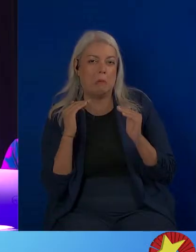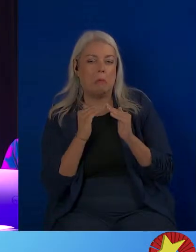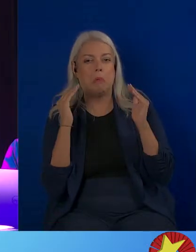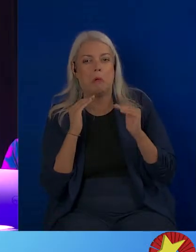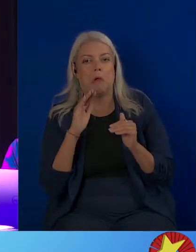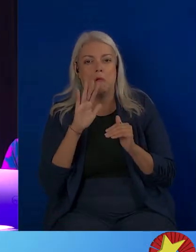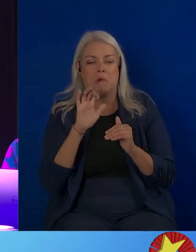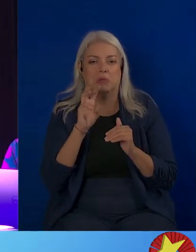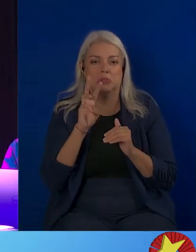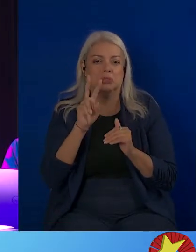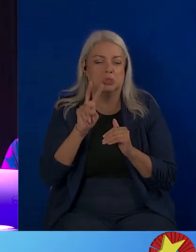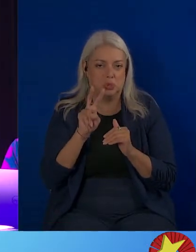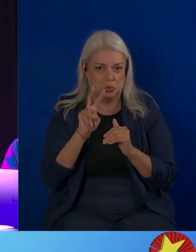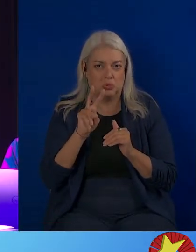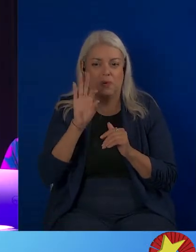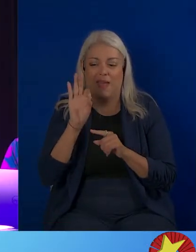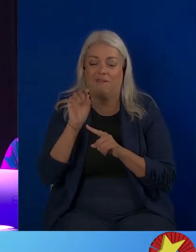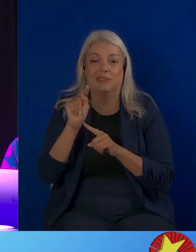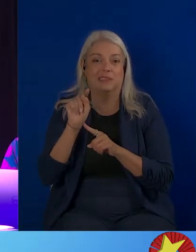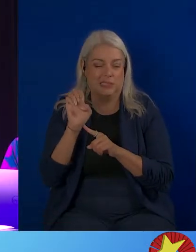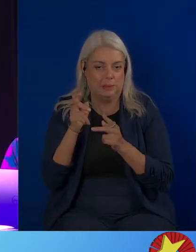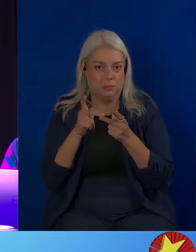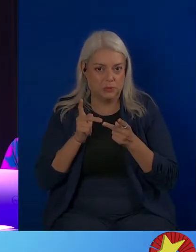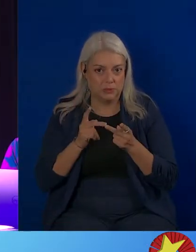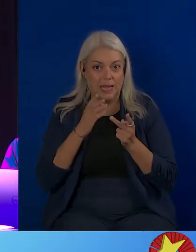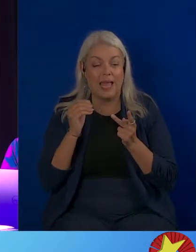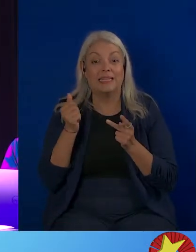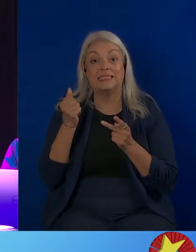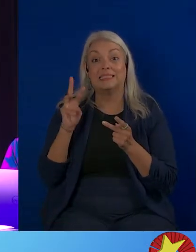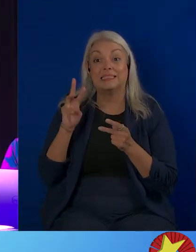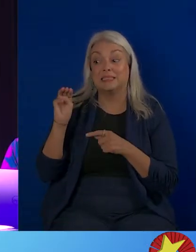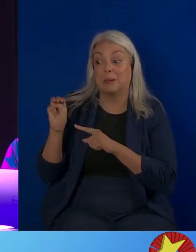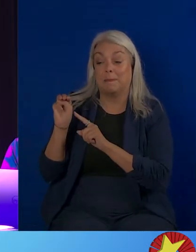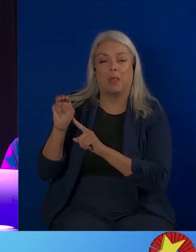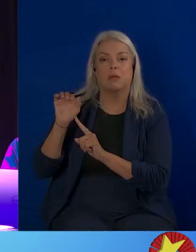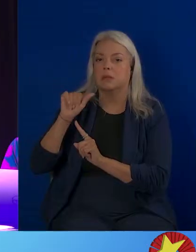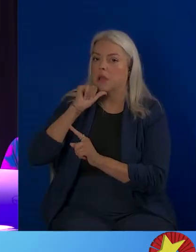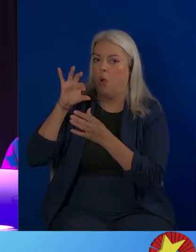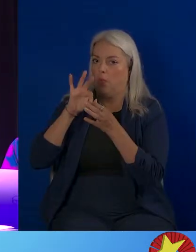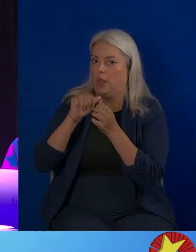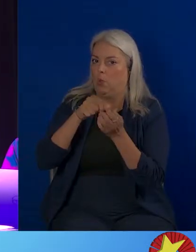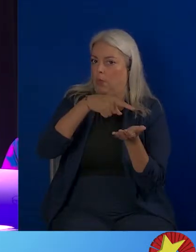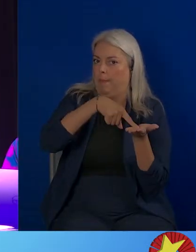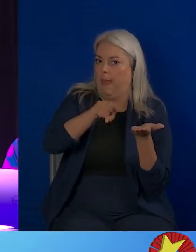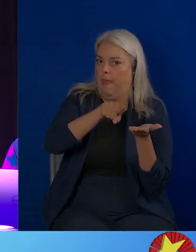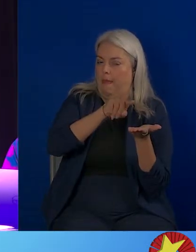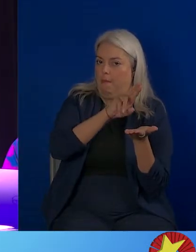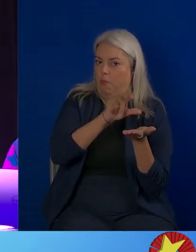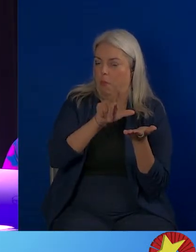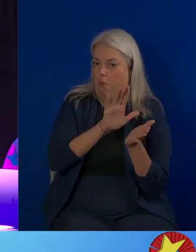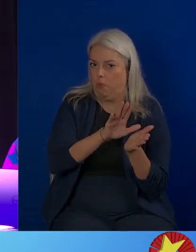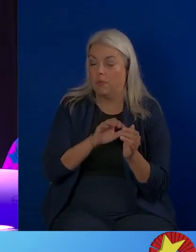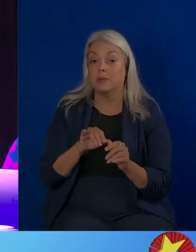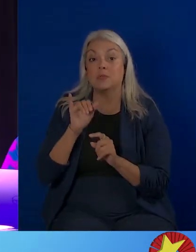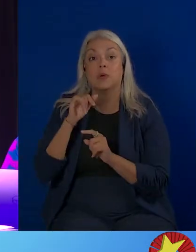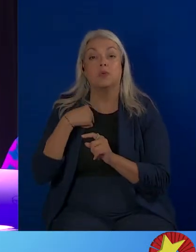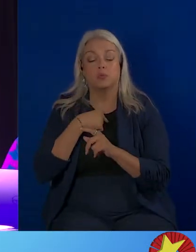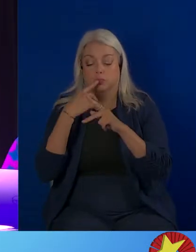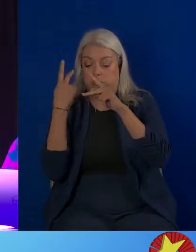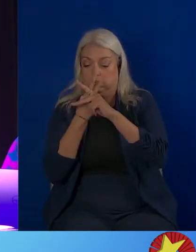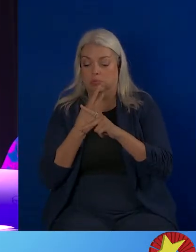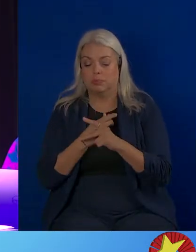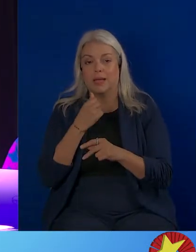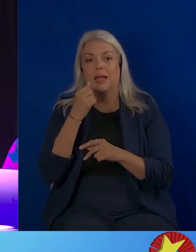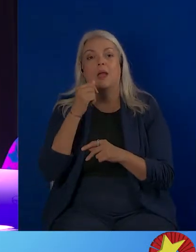FTEs, and $16 million in non-payroll costs. And we used the count of